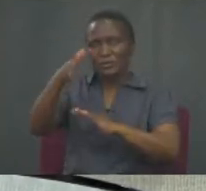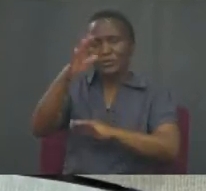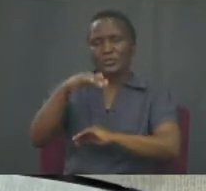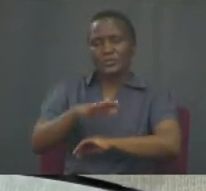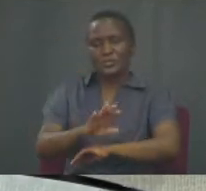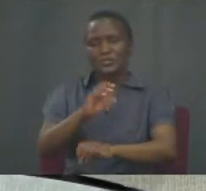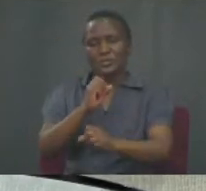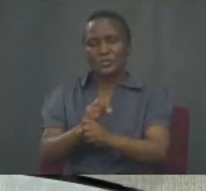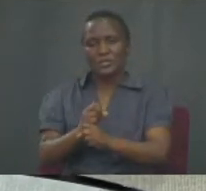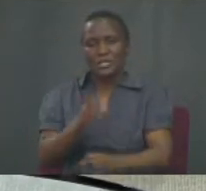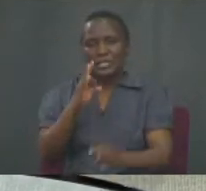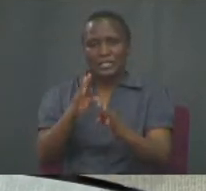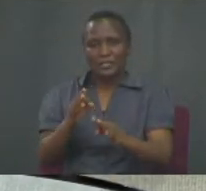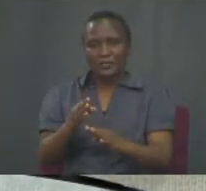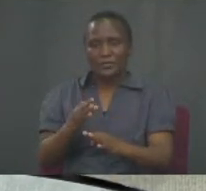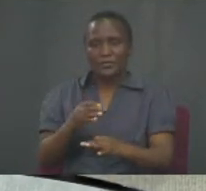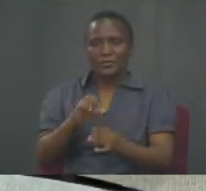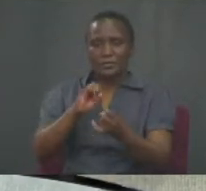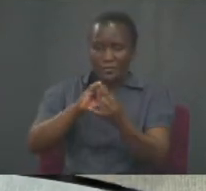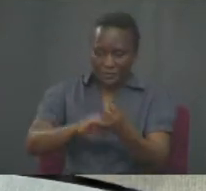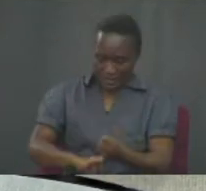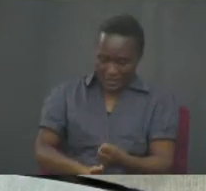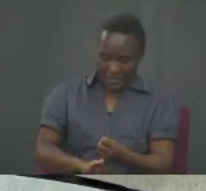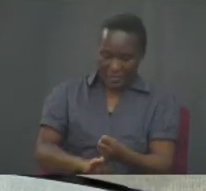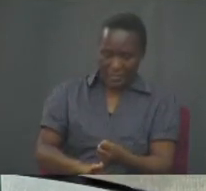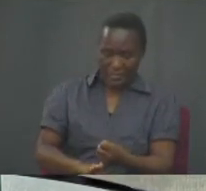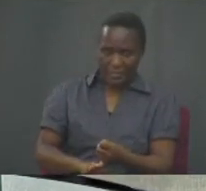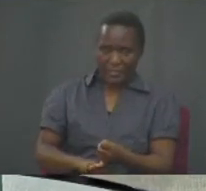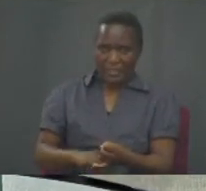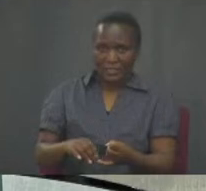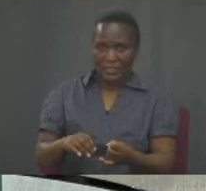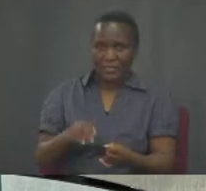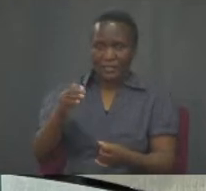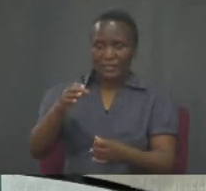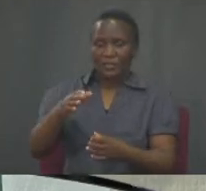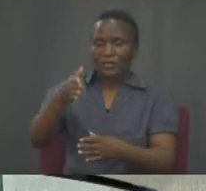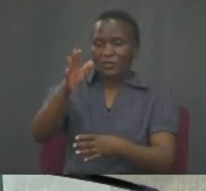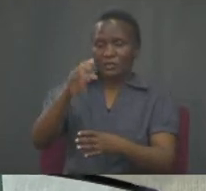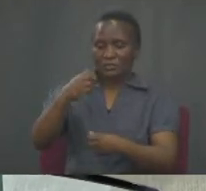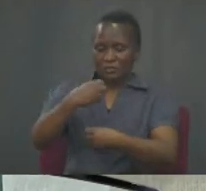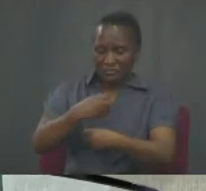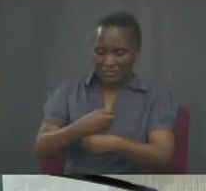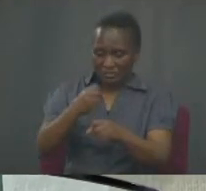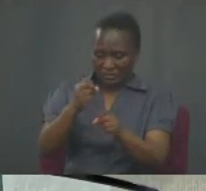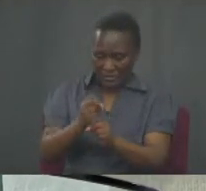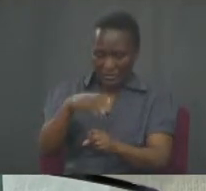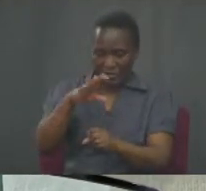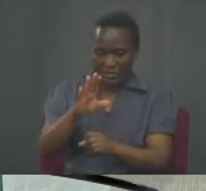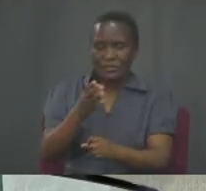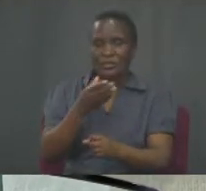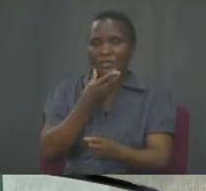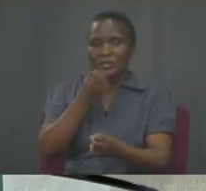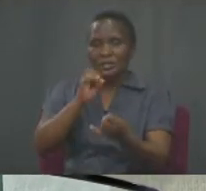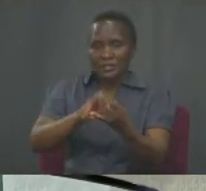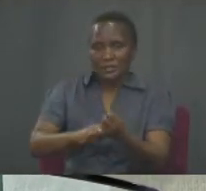It's your marriage, it's your husband. God created that husband. He can change him overnight.